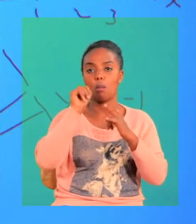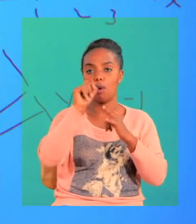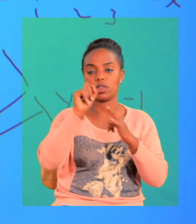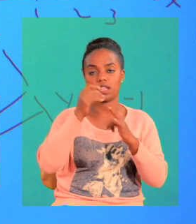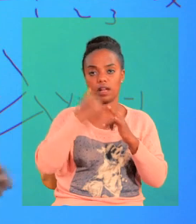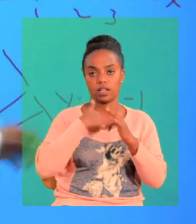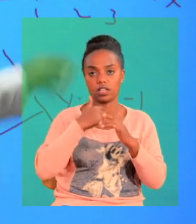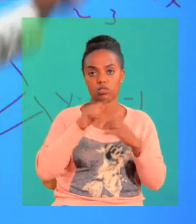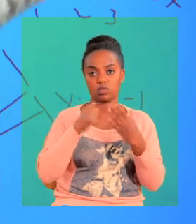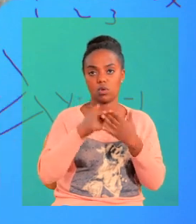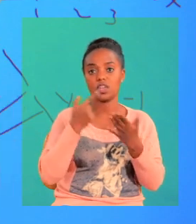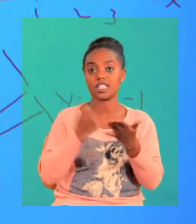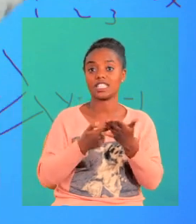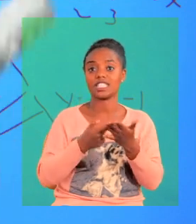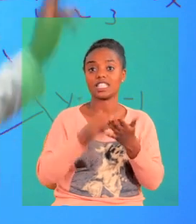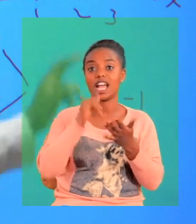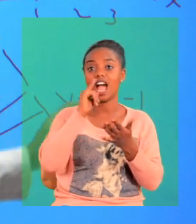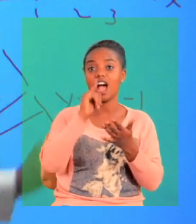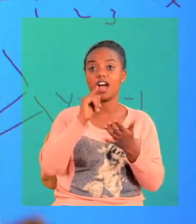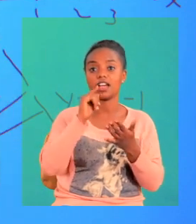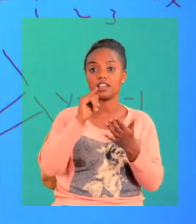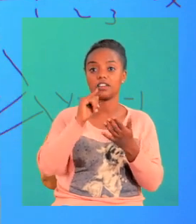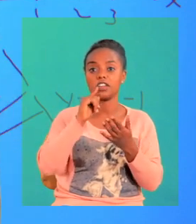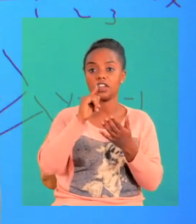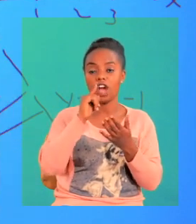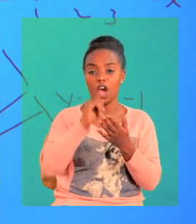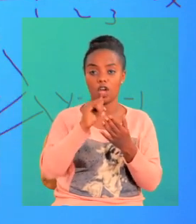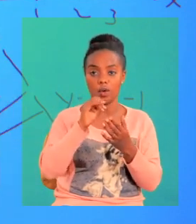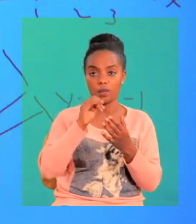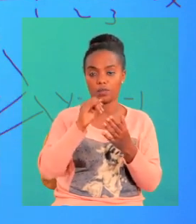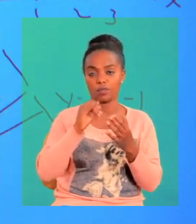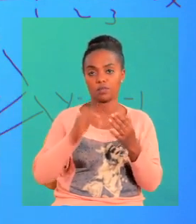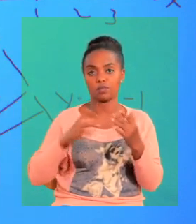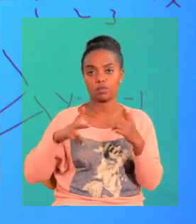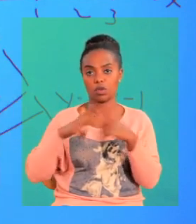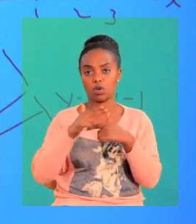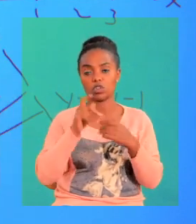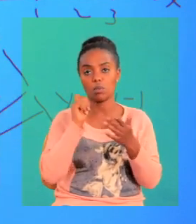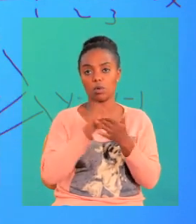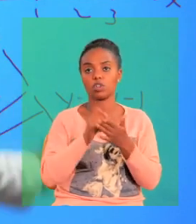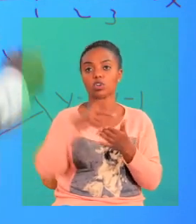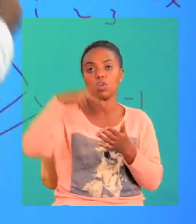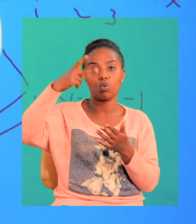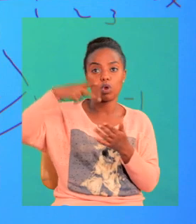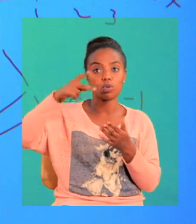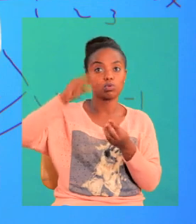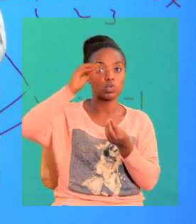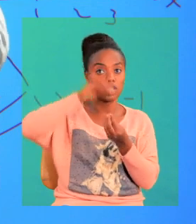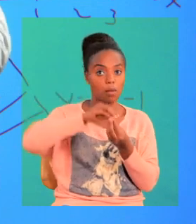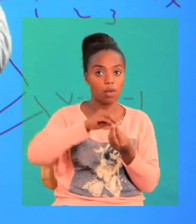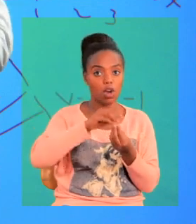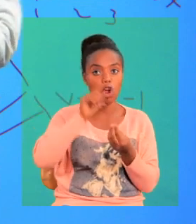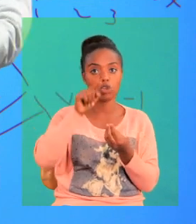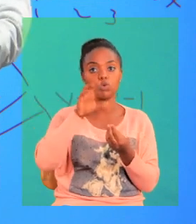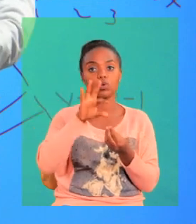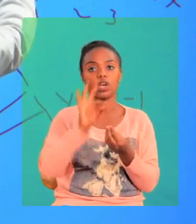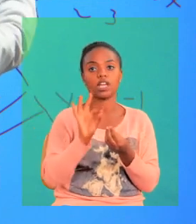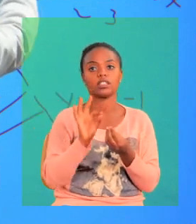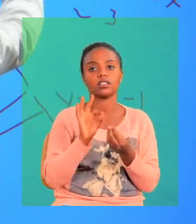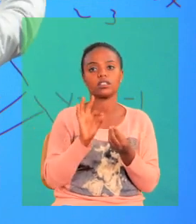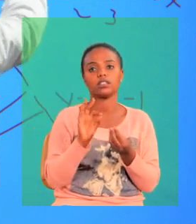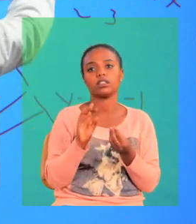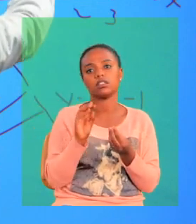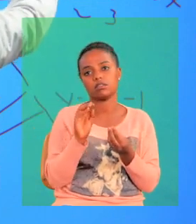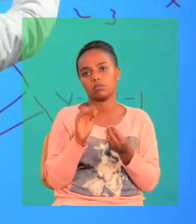So to find this intersection point, you can add these two, and simultaneously you get this